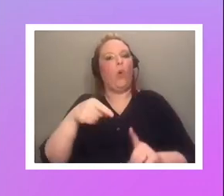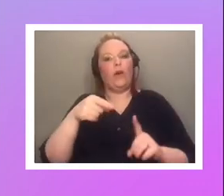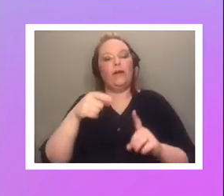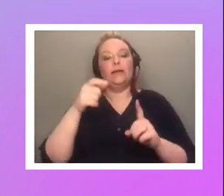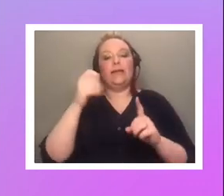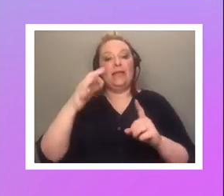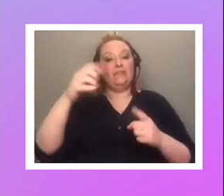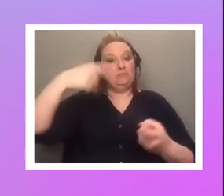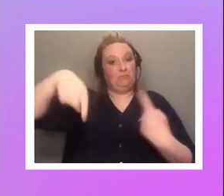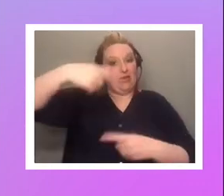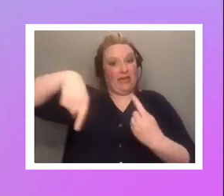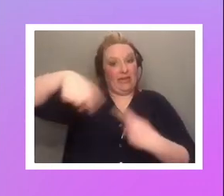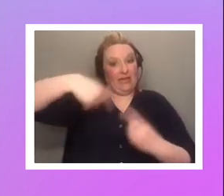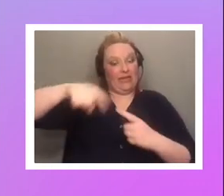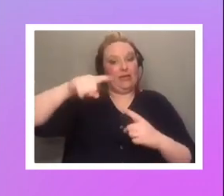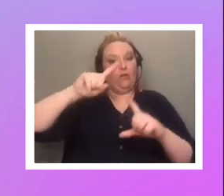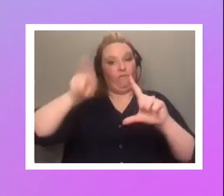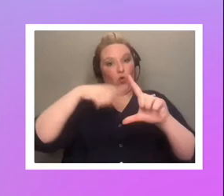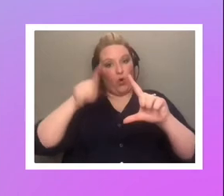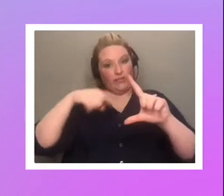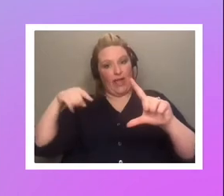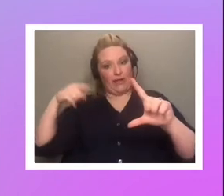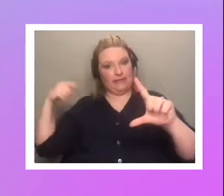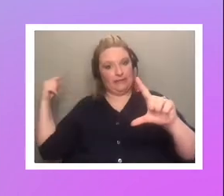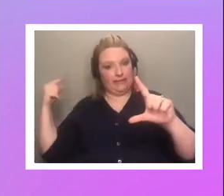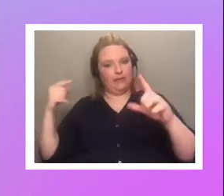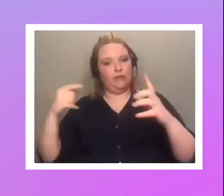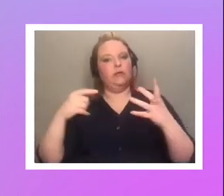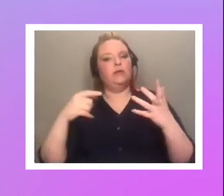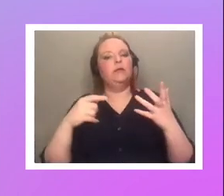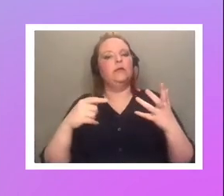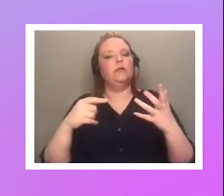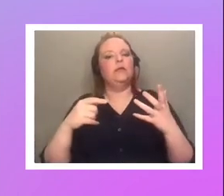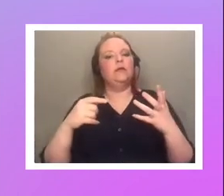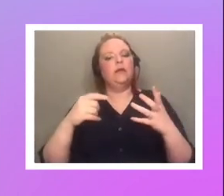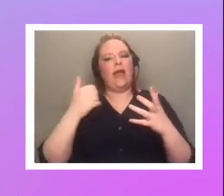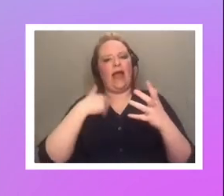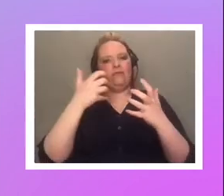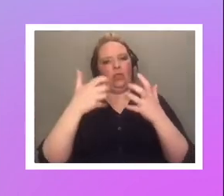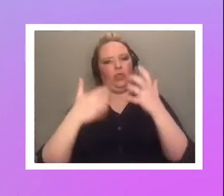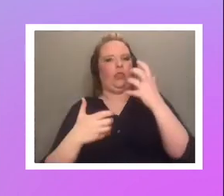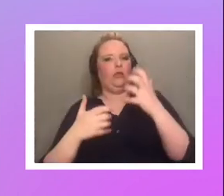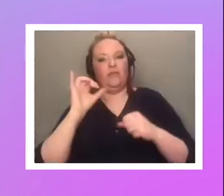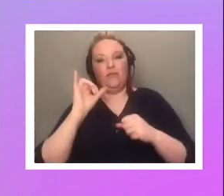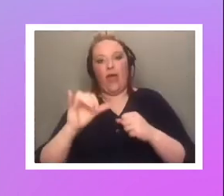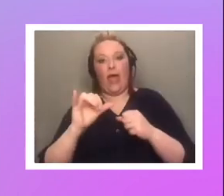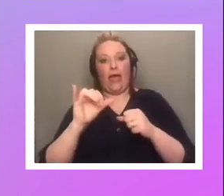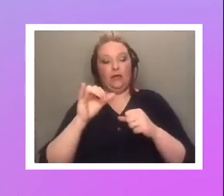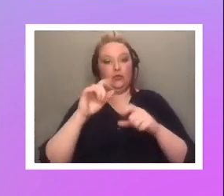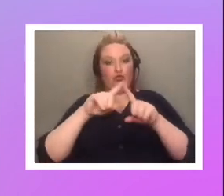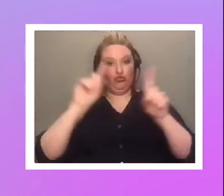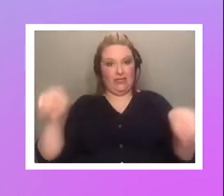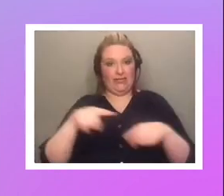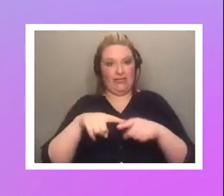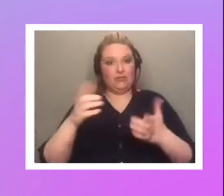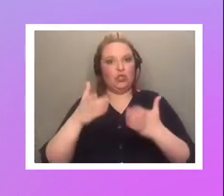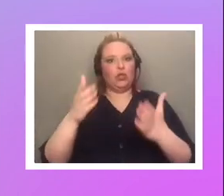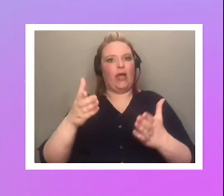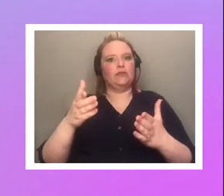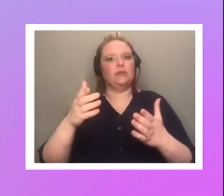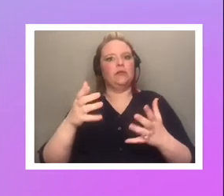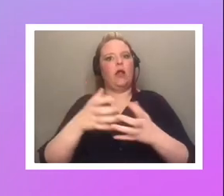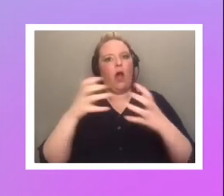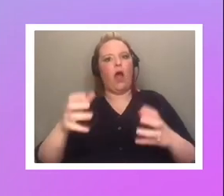are spinning and vortexing, I suppose, a lot, we get this mismatch of the thing on screen is suggesting that there's a high